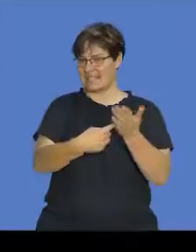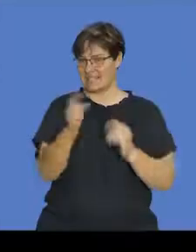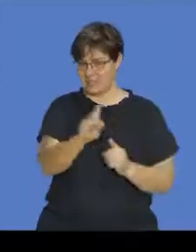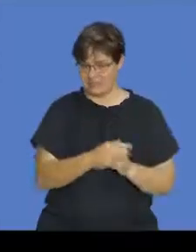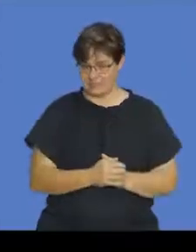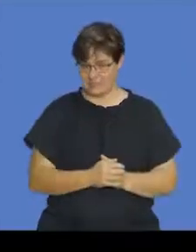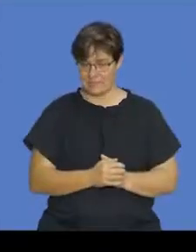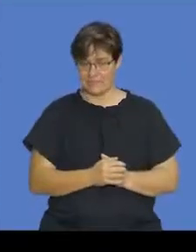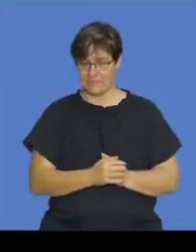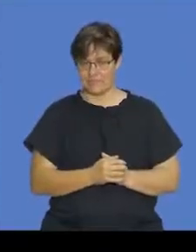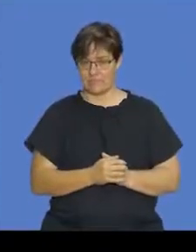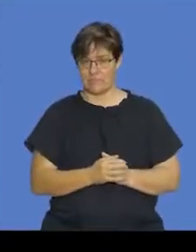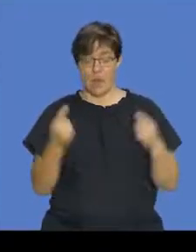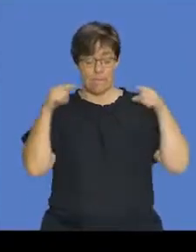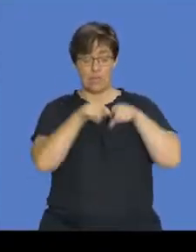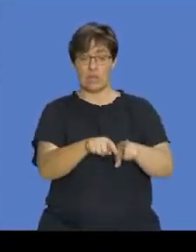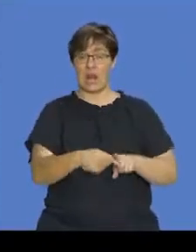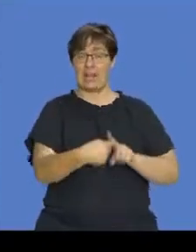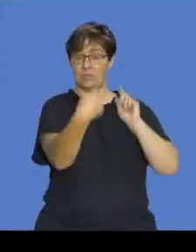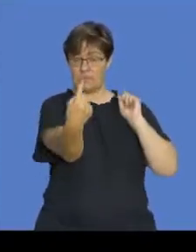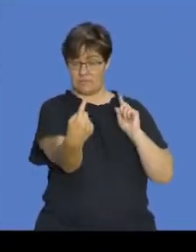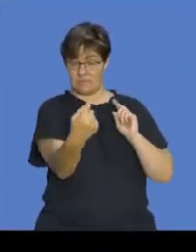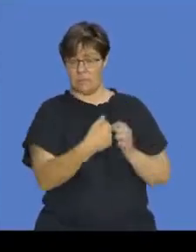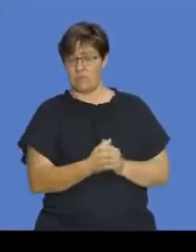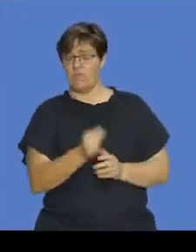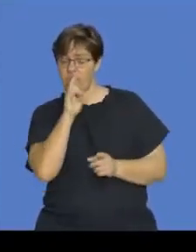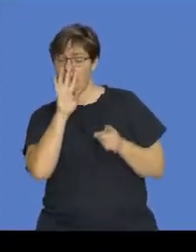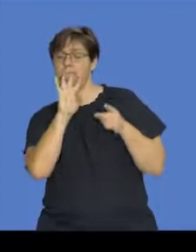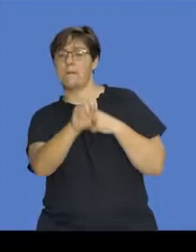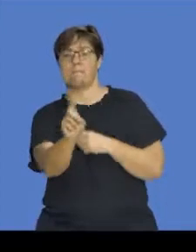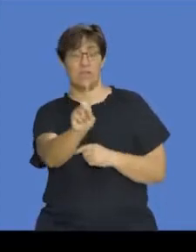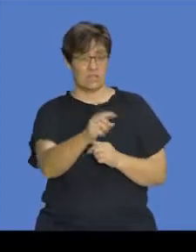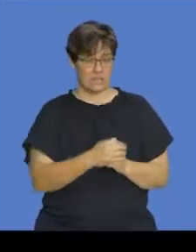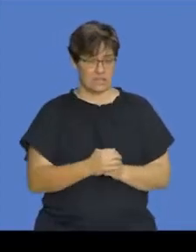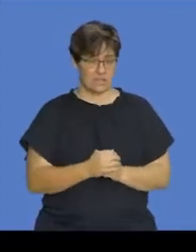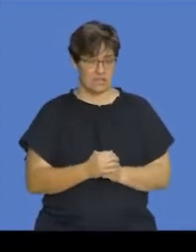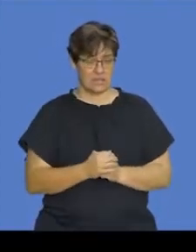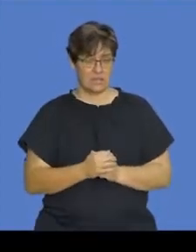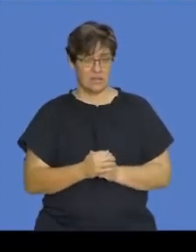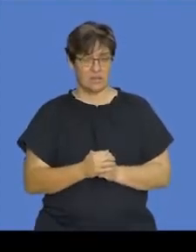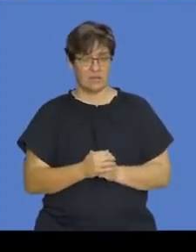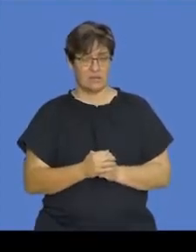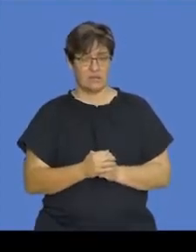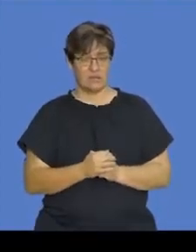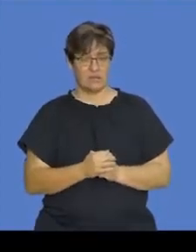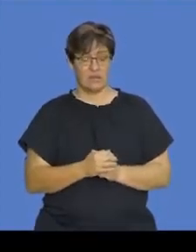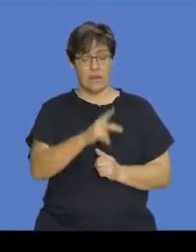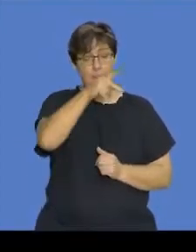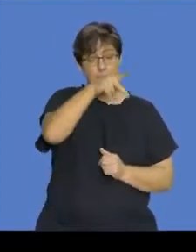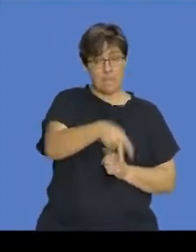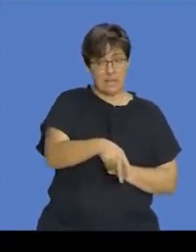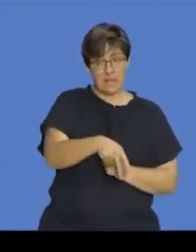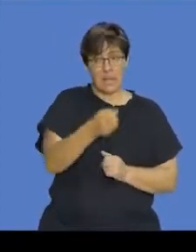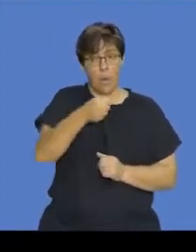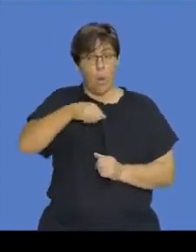So for mutually exclusive events, we recognize that the probability of P